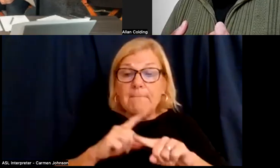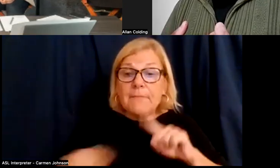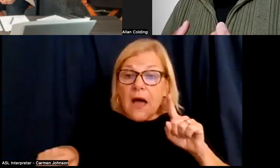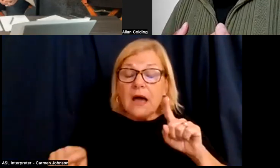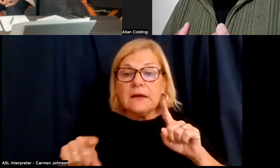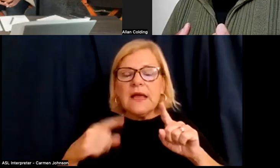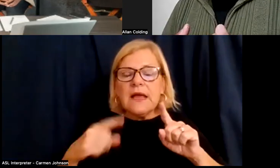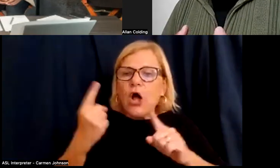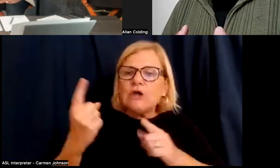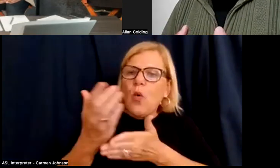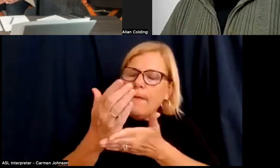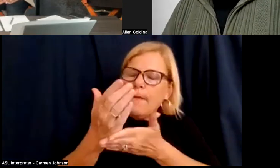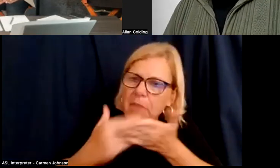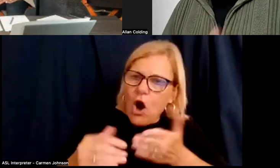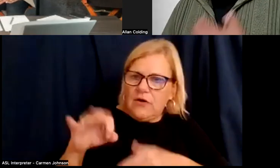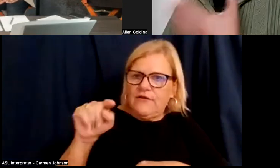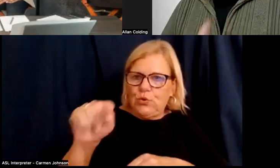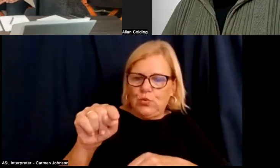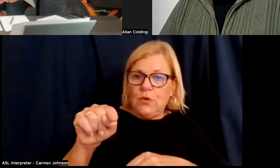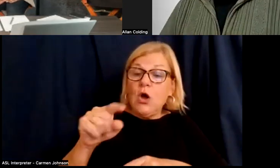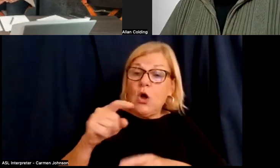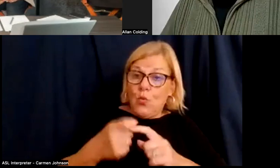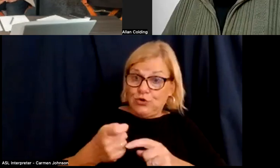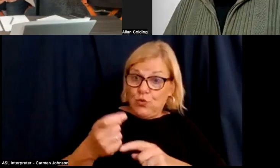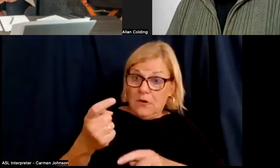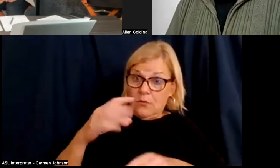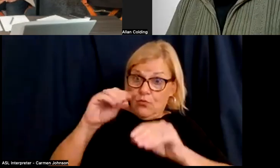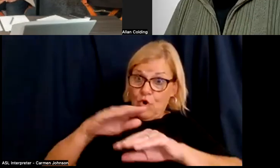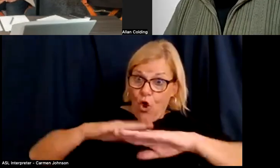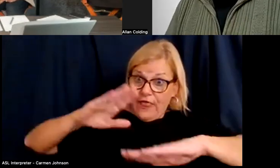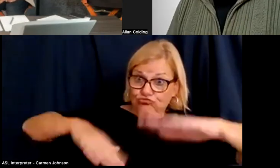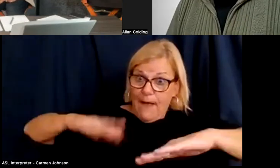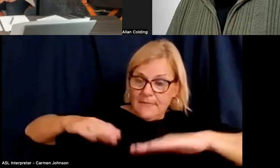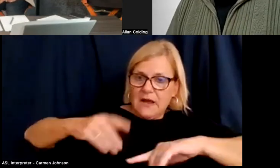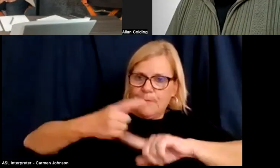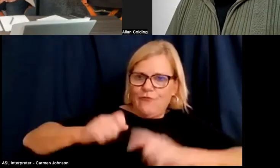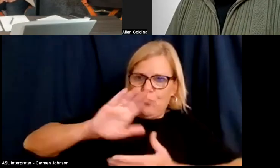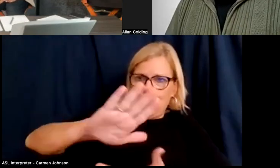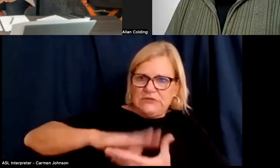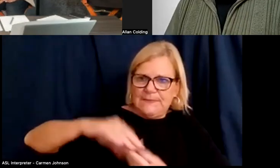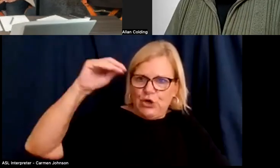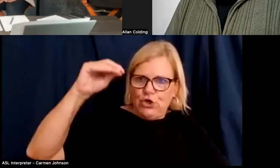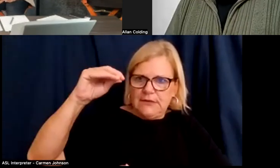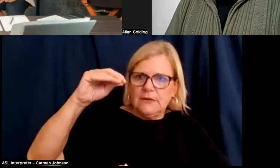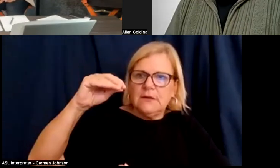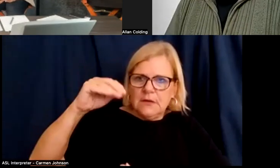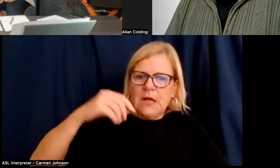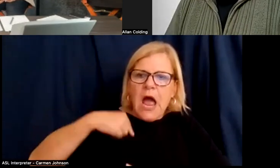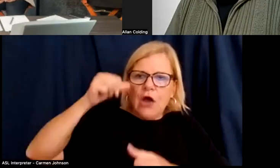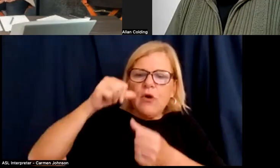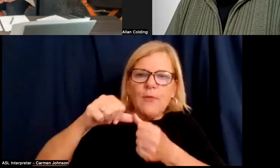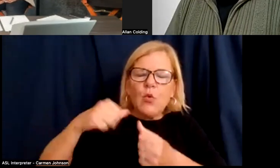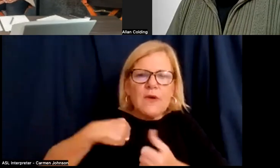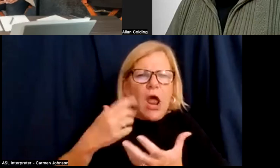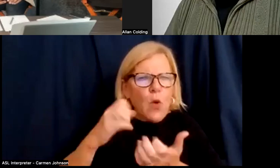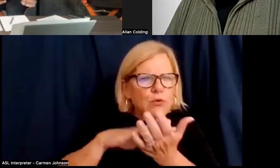it's also a part of you. What you put into that drum comes from you, and it's your spirit. And I remember when I wanted